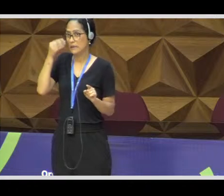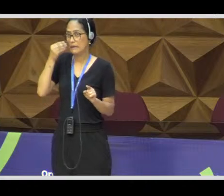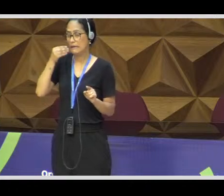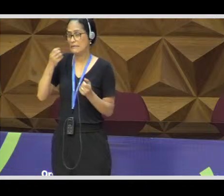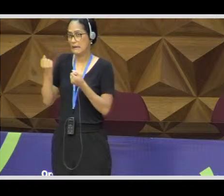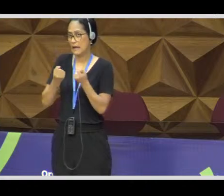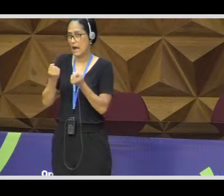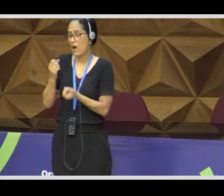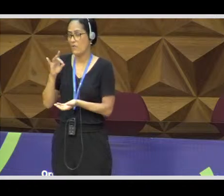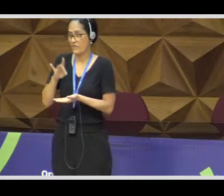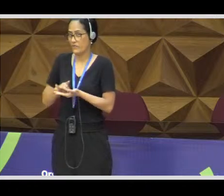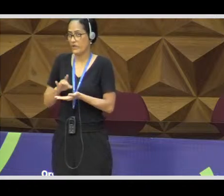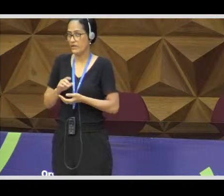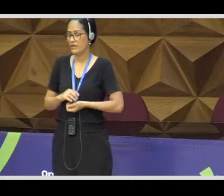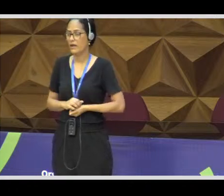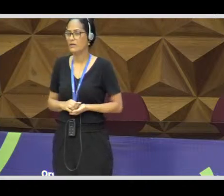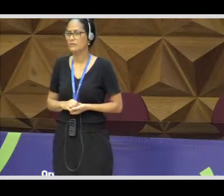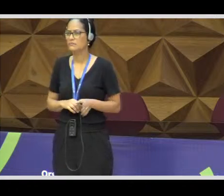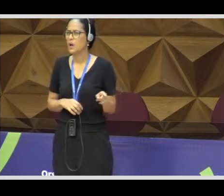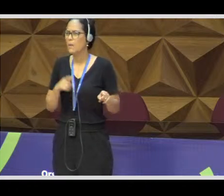So the interesting thing there was